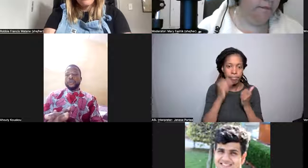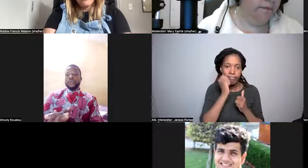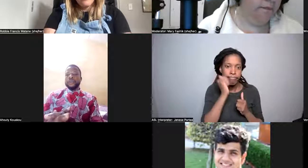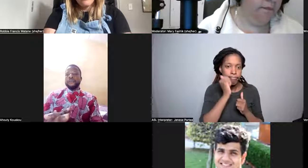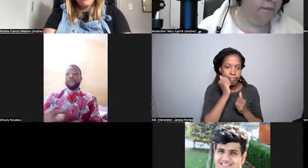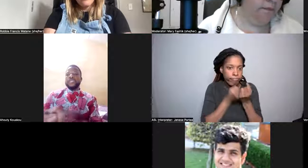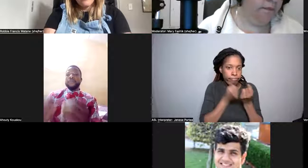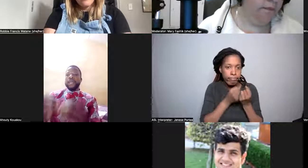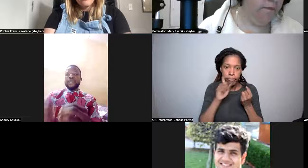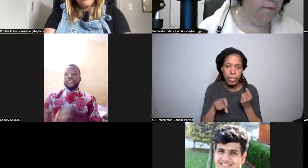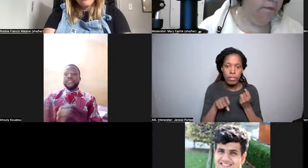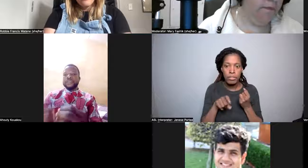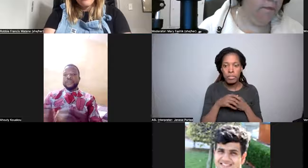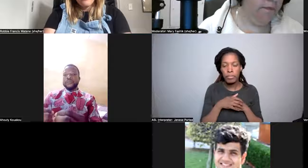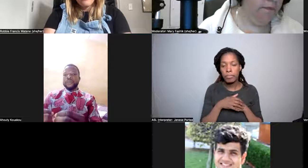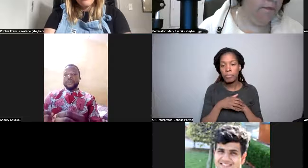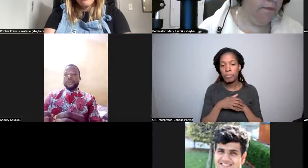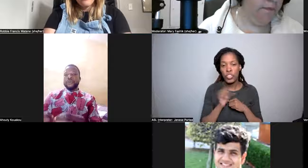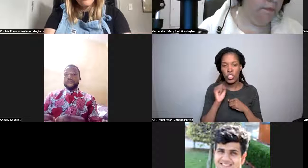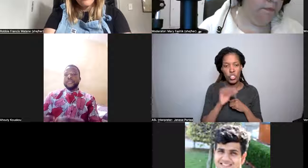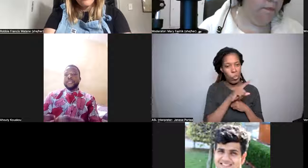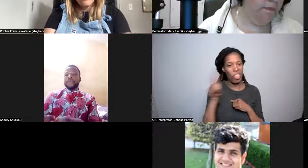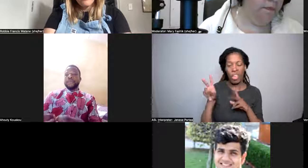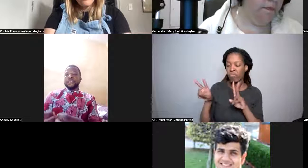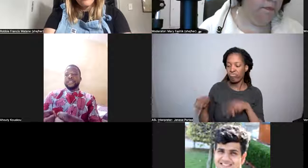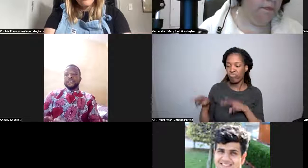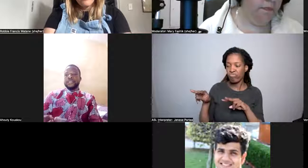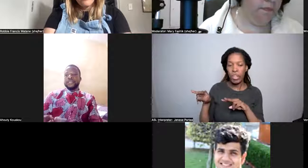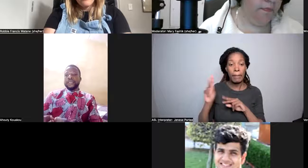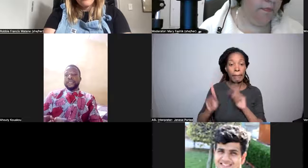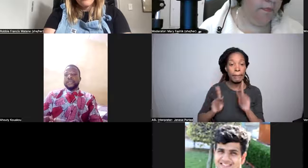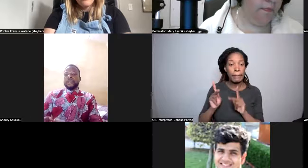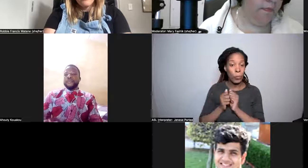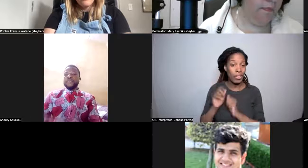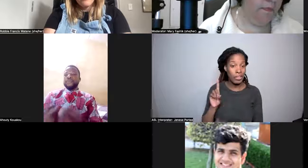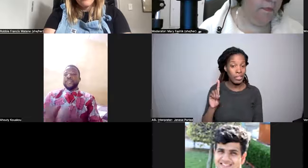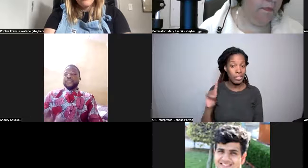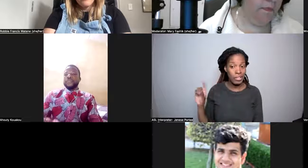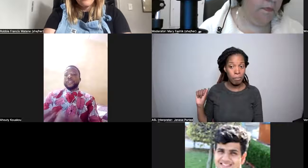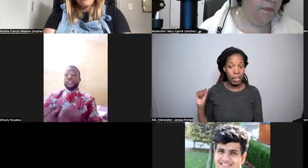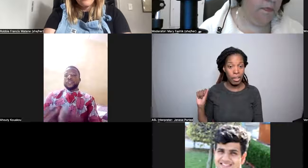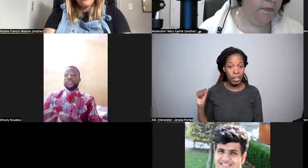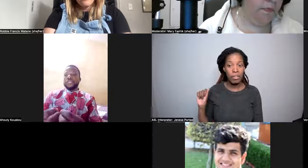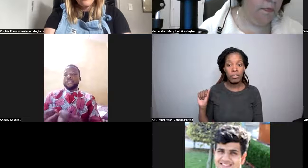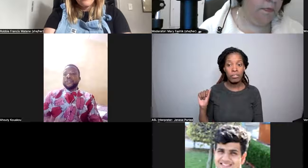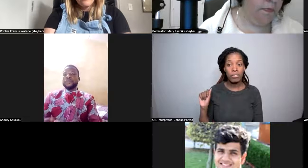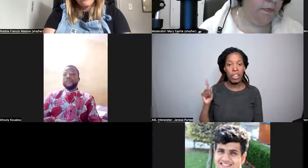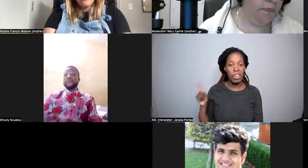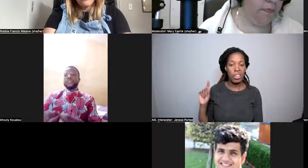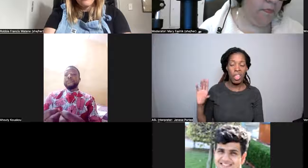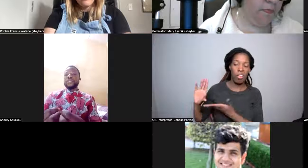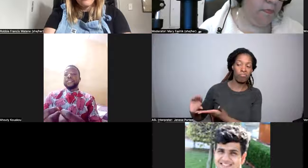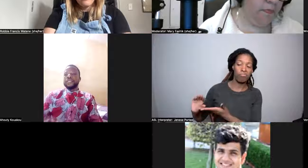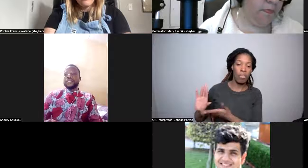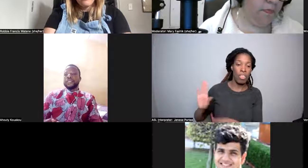So they minimize people with disabilities, they minimize the potentialities of people